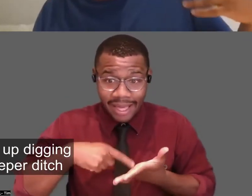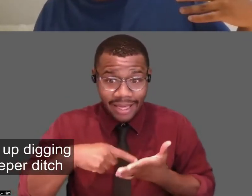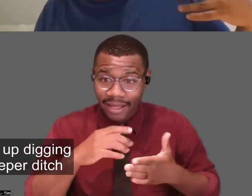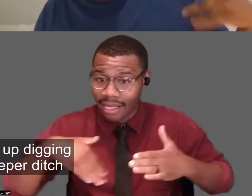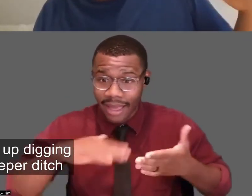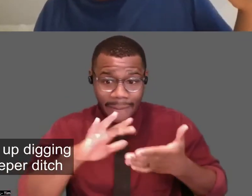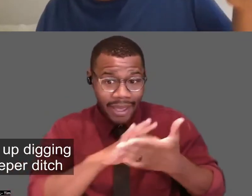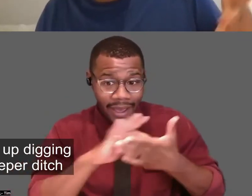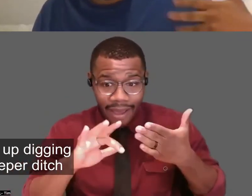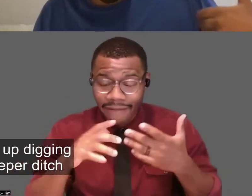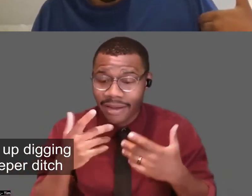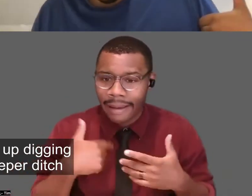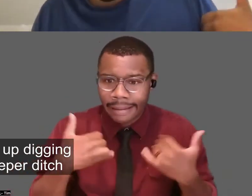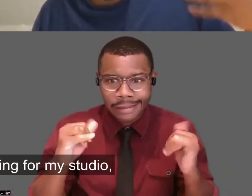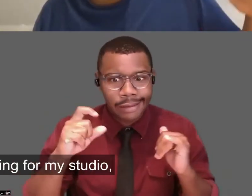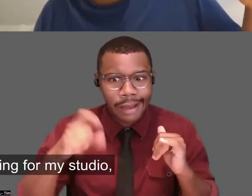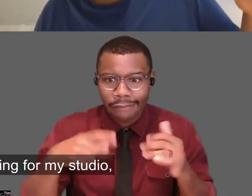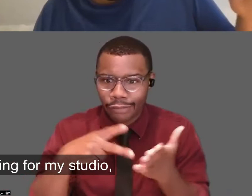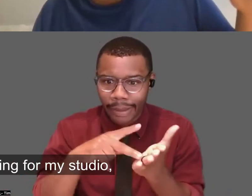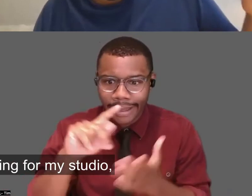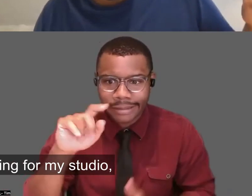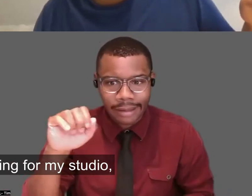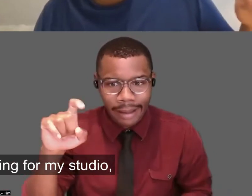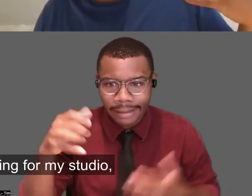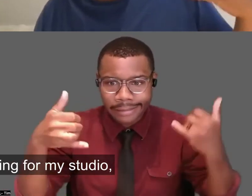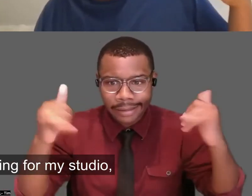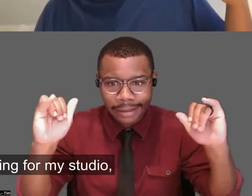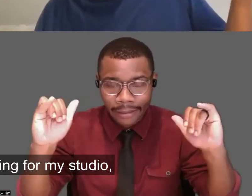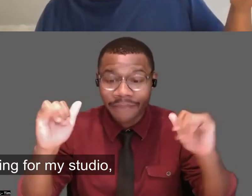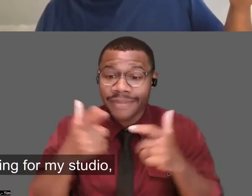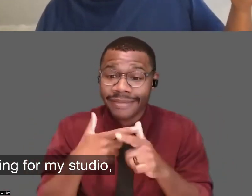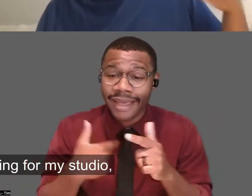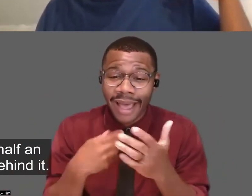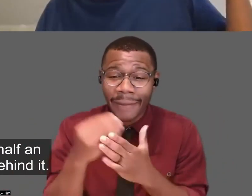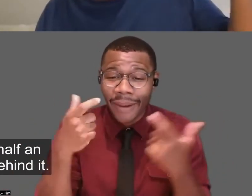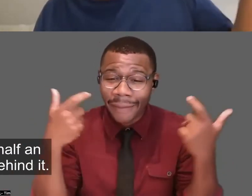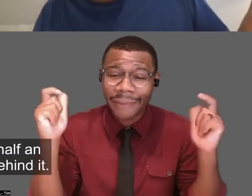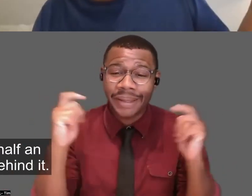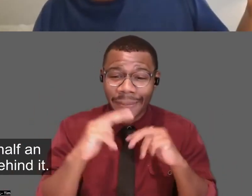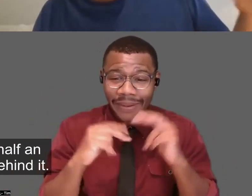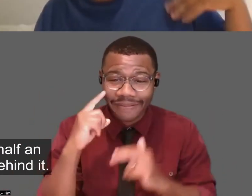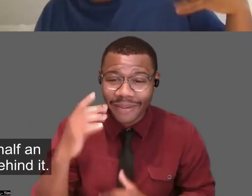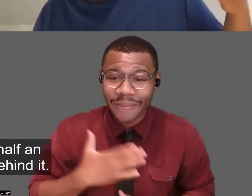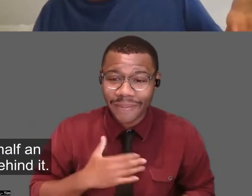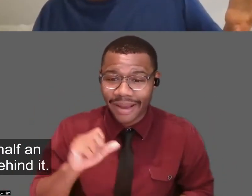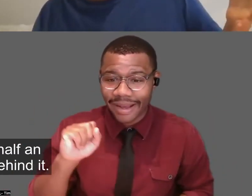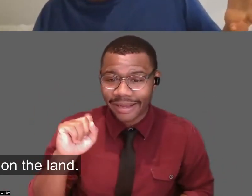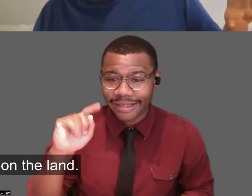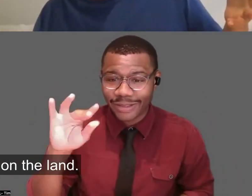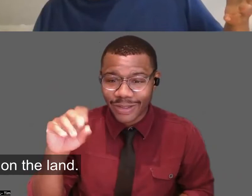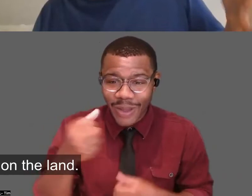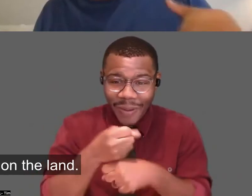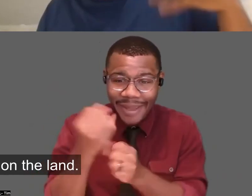ended up digging myself into a deeper ditch, and I bought a big building for my studio, and it has a half an acre of land behind